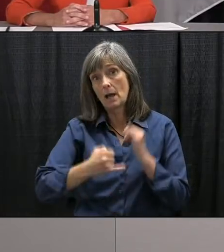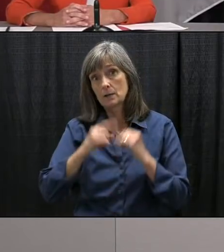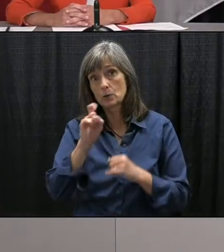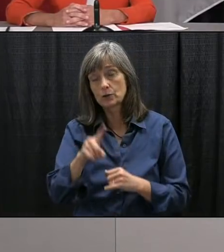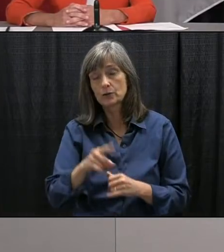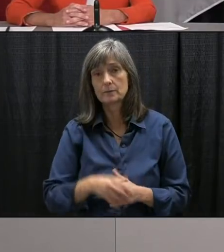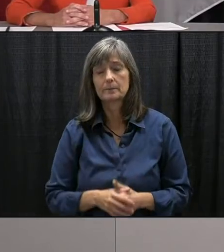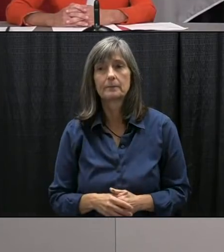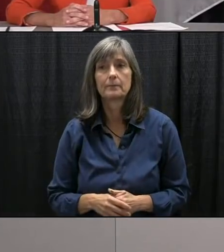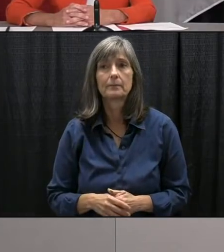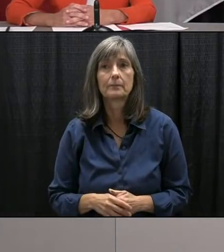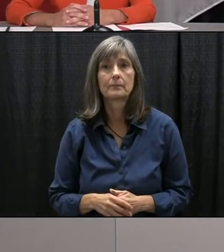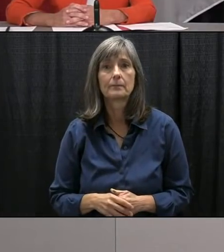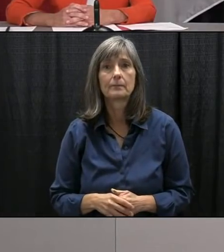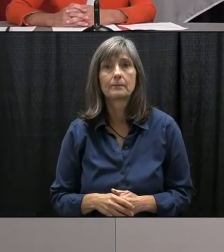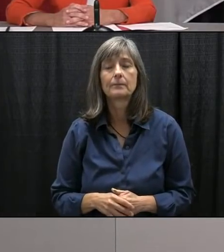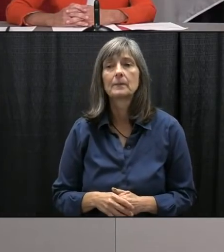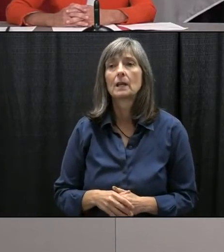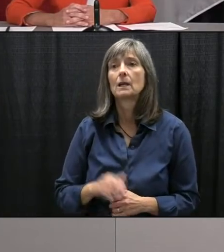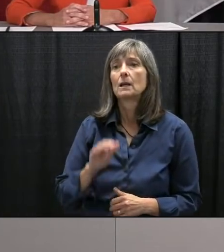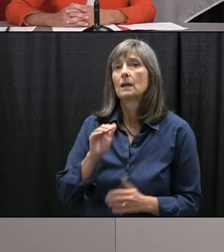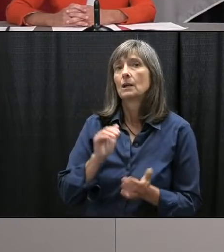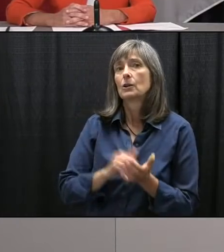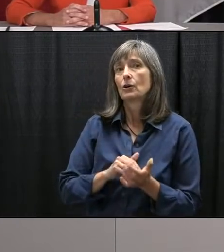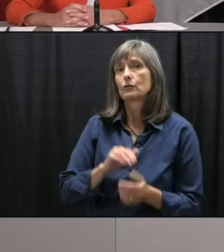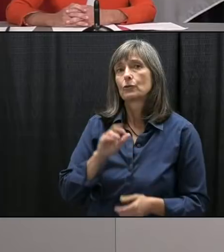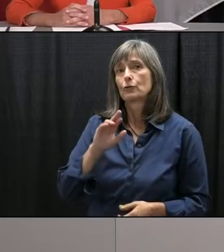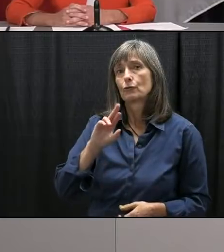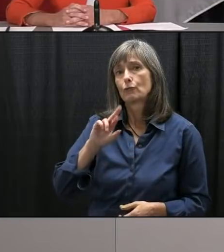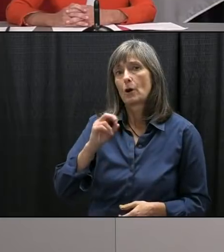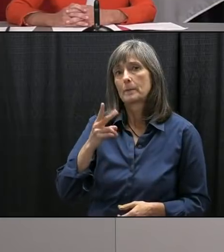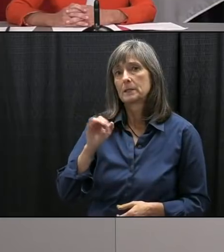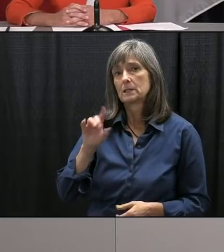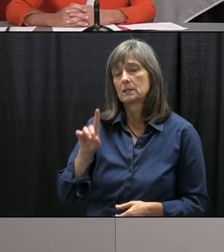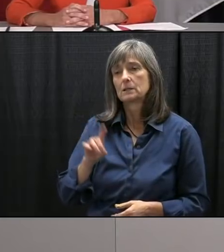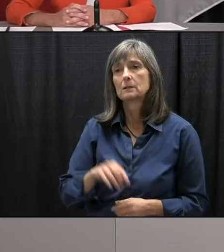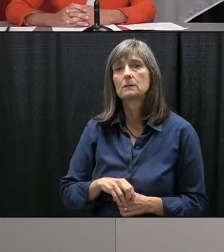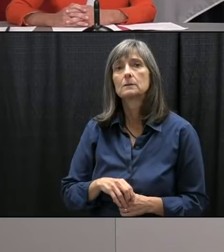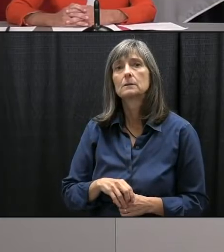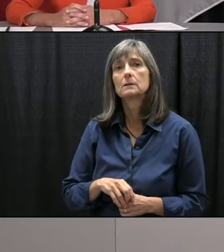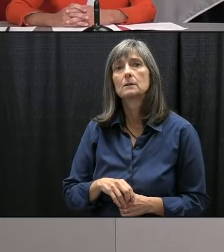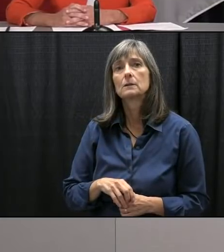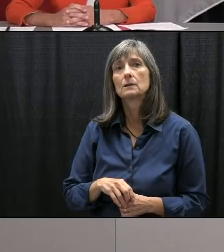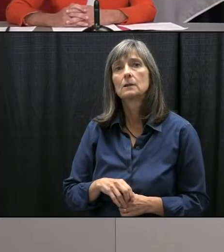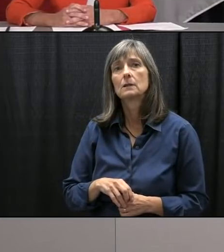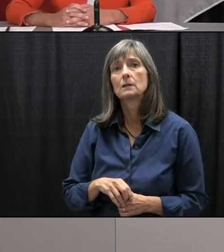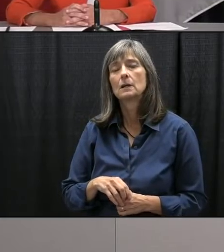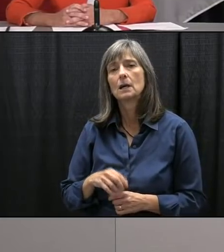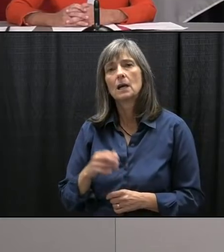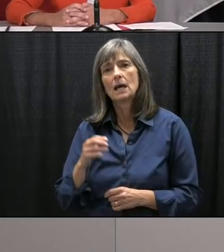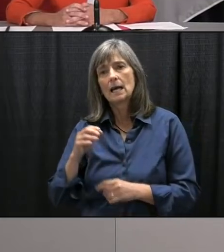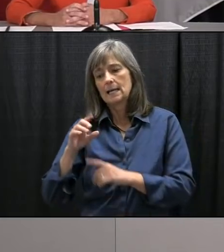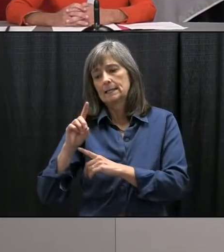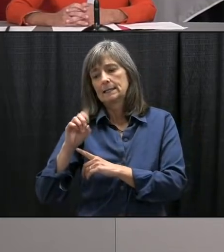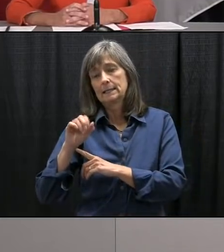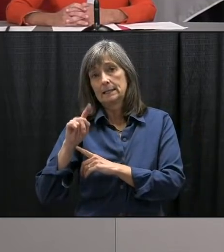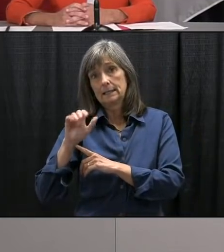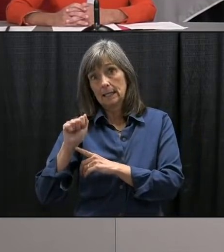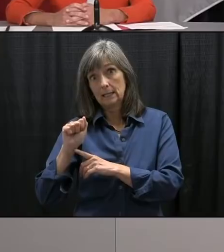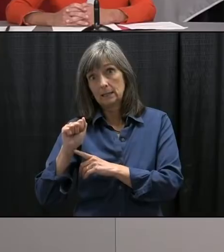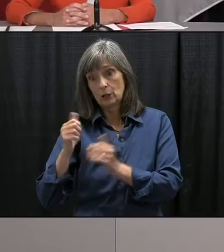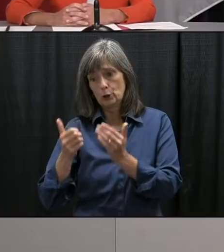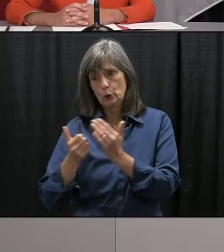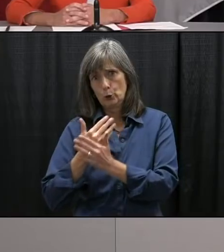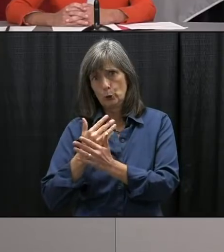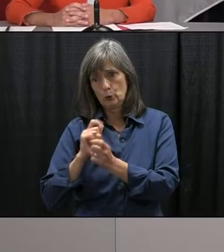question? Yes, I do, for Dr. Rahman. Why has the Delta variant changed the goalpost for the immunity